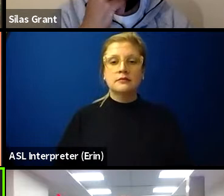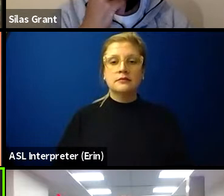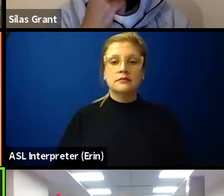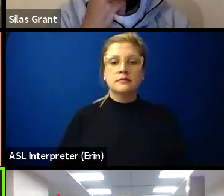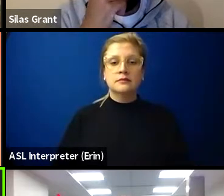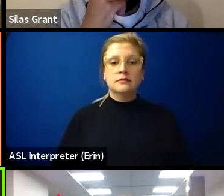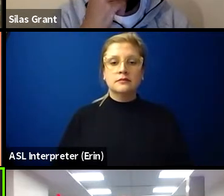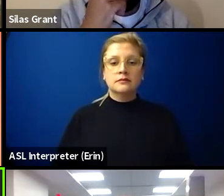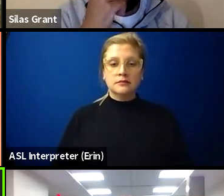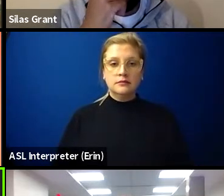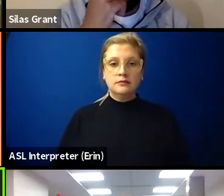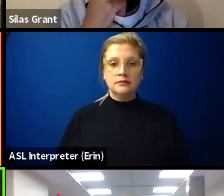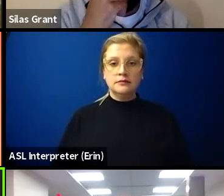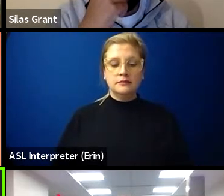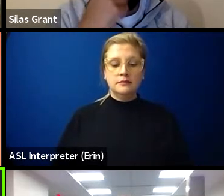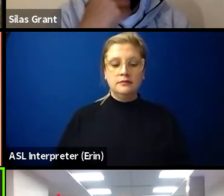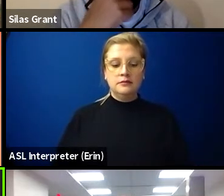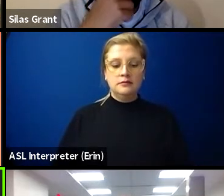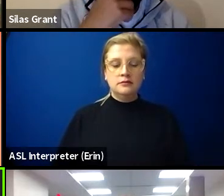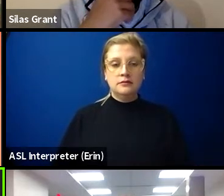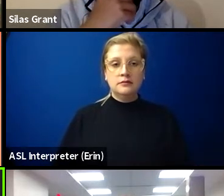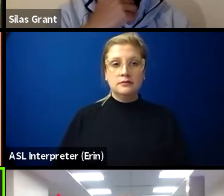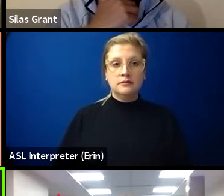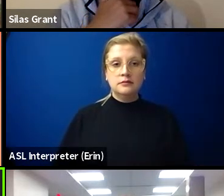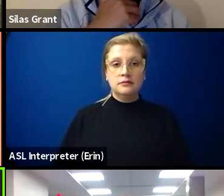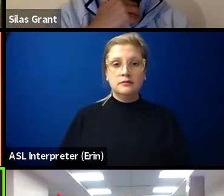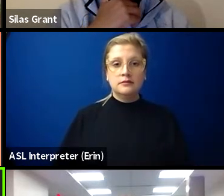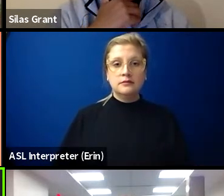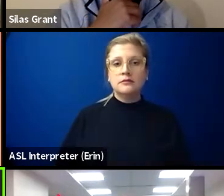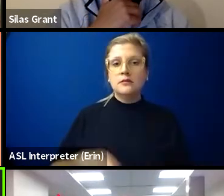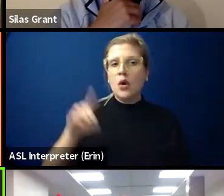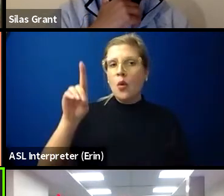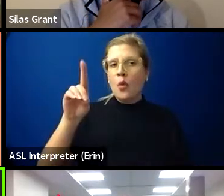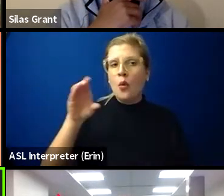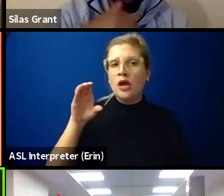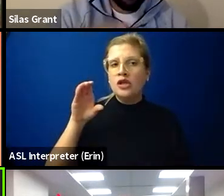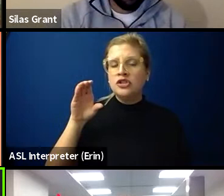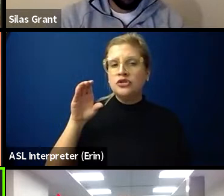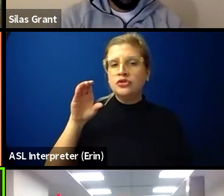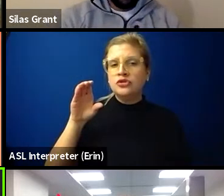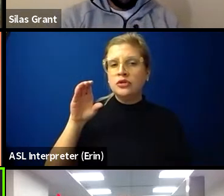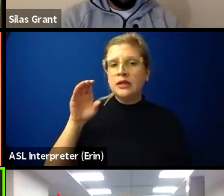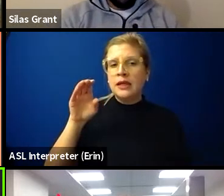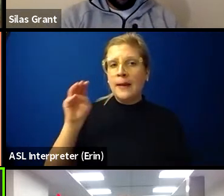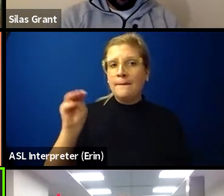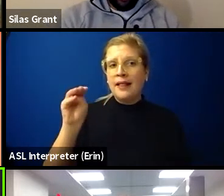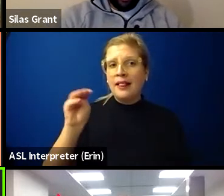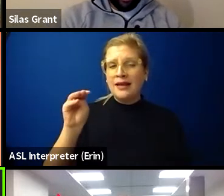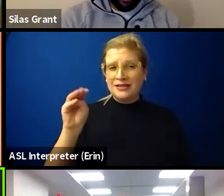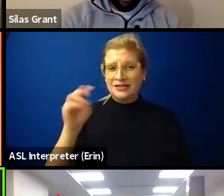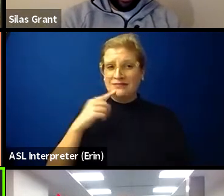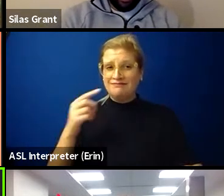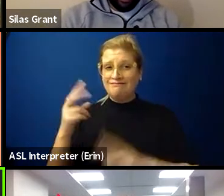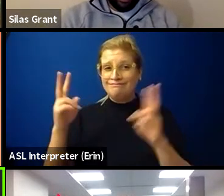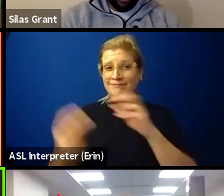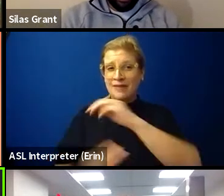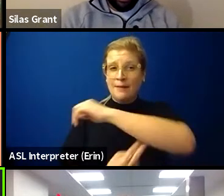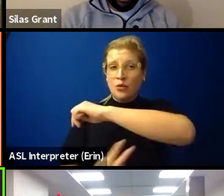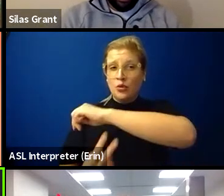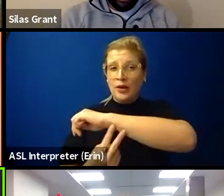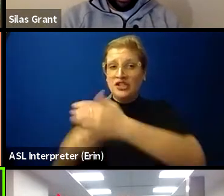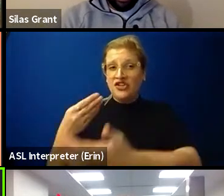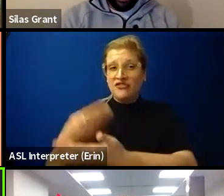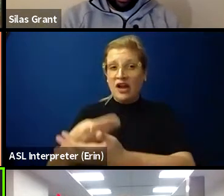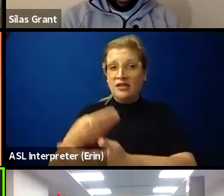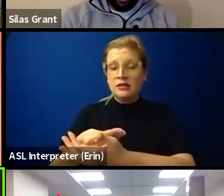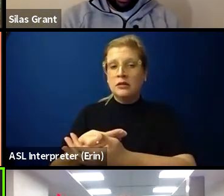is the $100 million bridge fund. On Wednesday, November the 18th, the